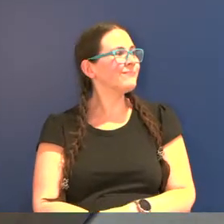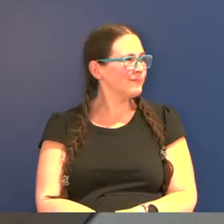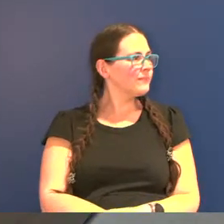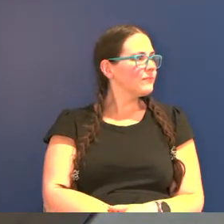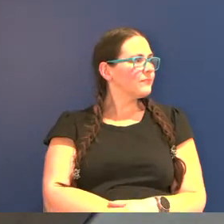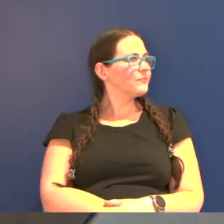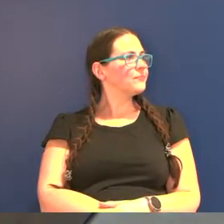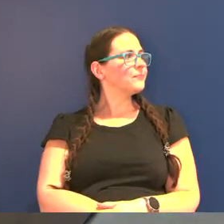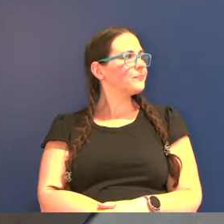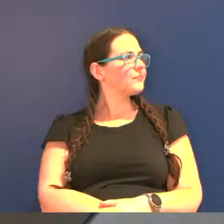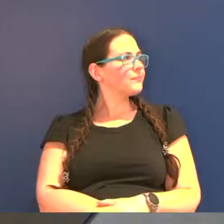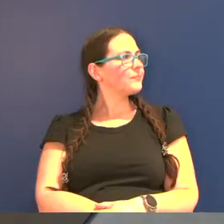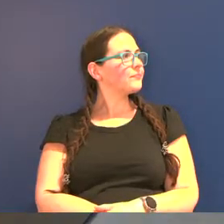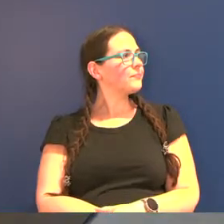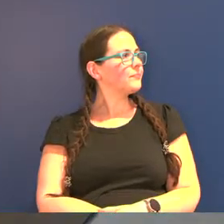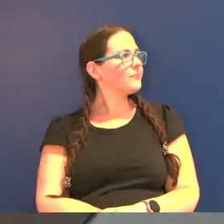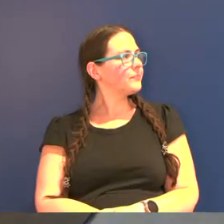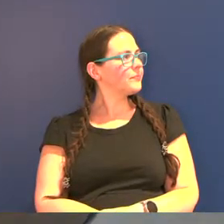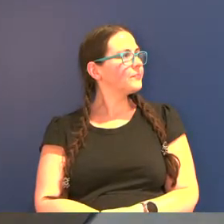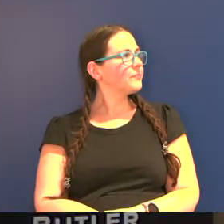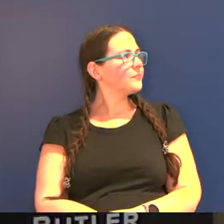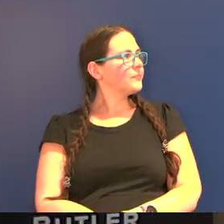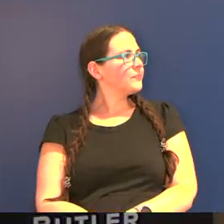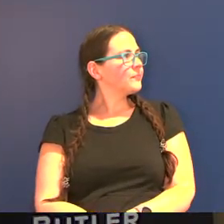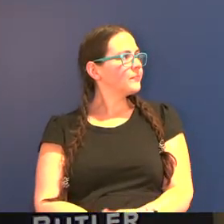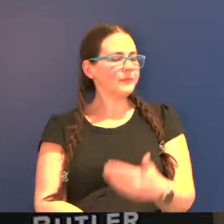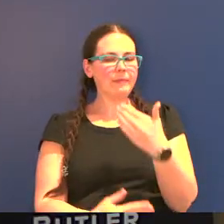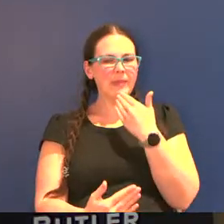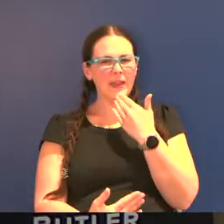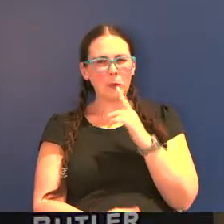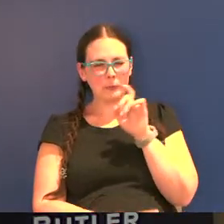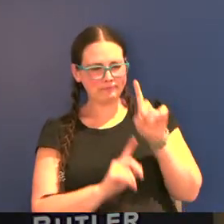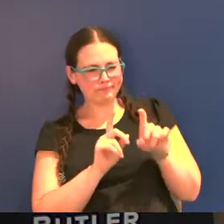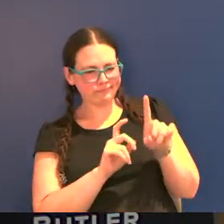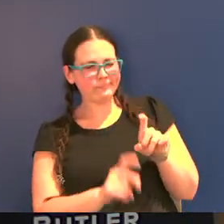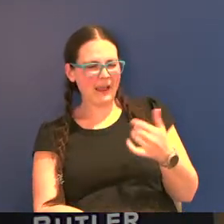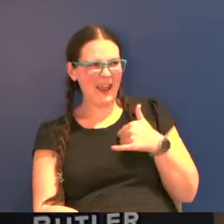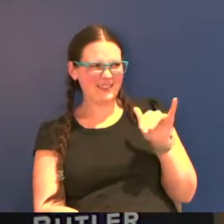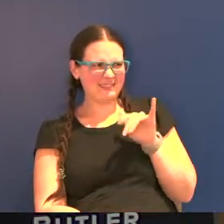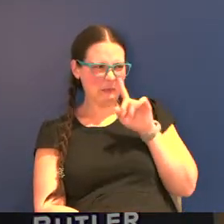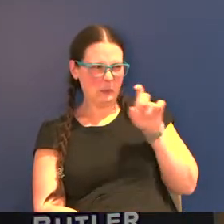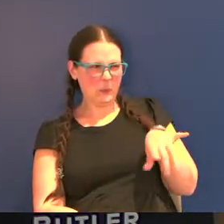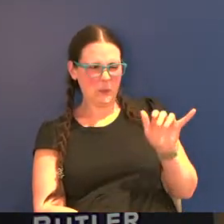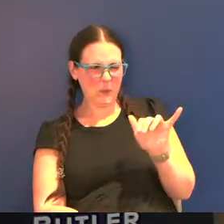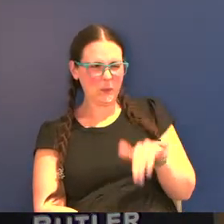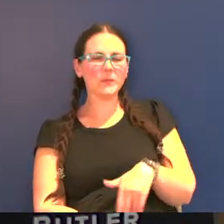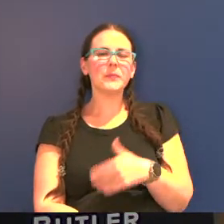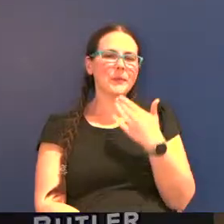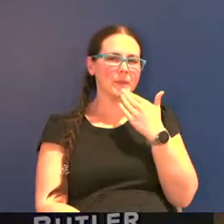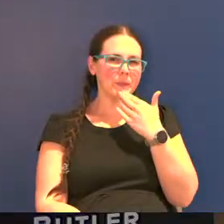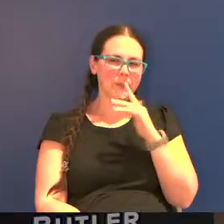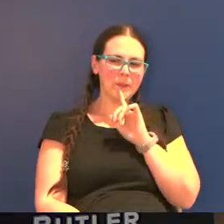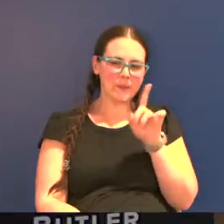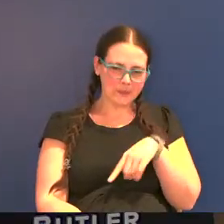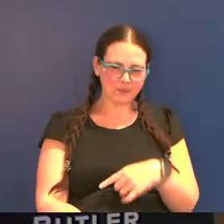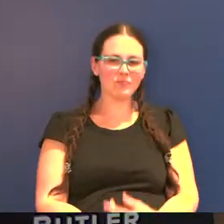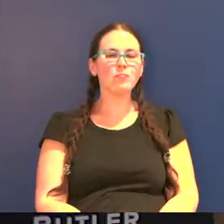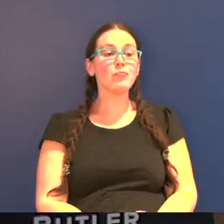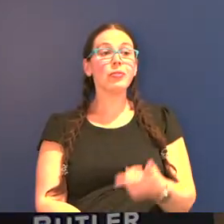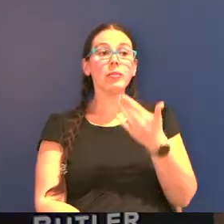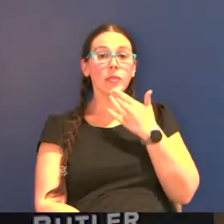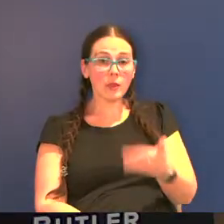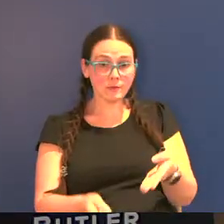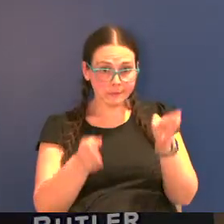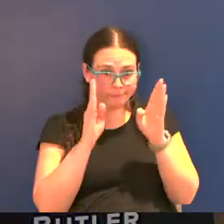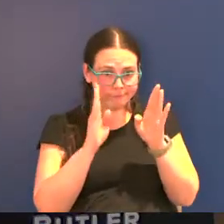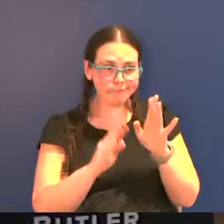Yeah, thank you for that, and thank you, Ms. Spike, for this question, because I had the same ones. And thank you for bringing that to our attention. I think that